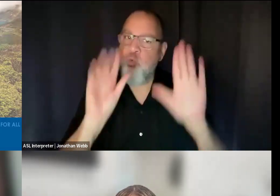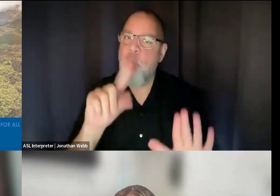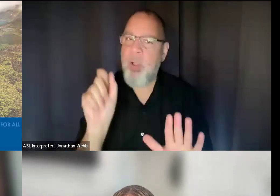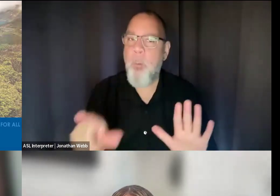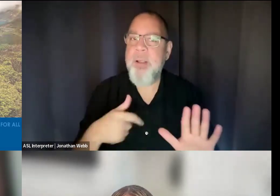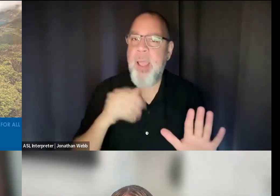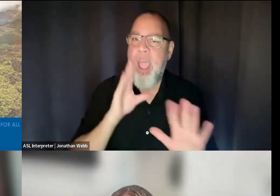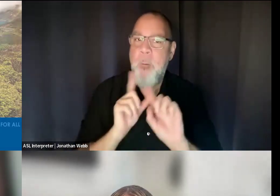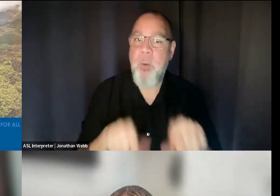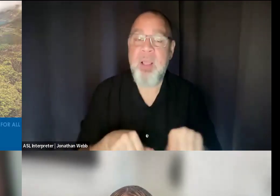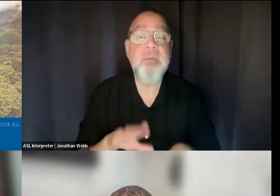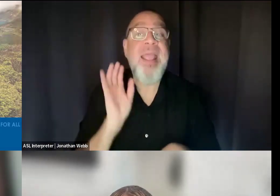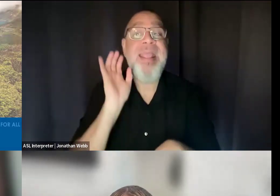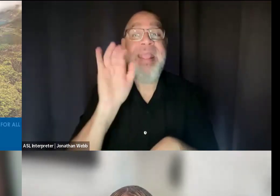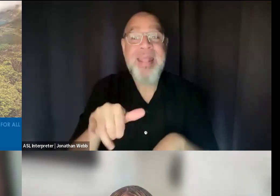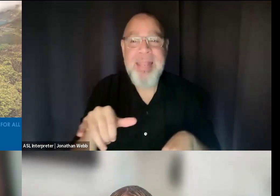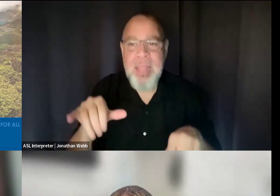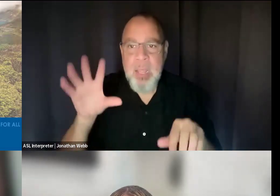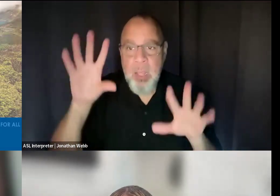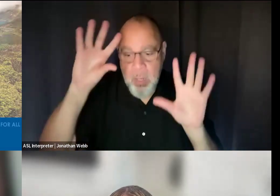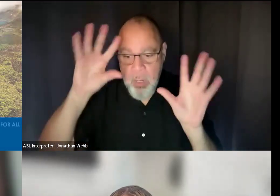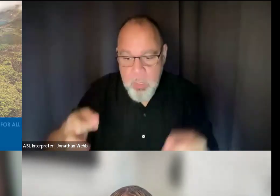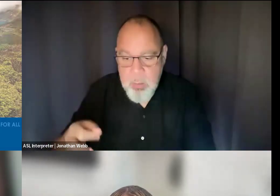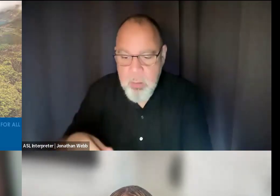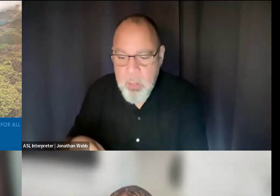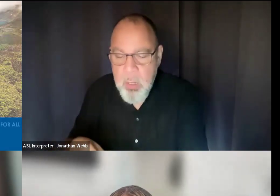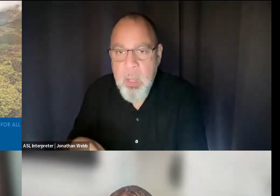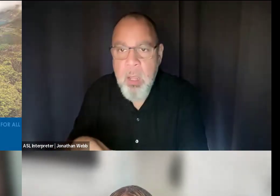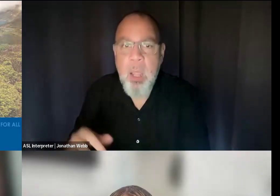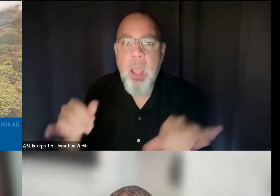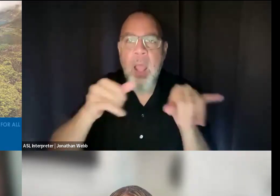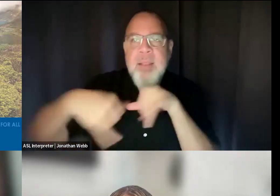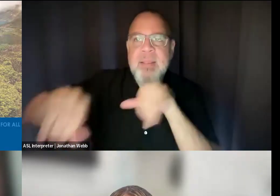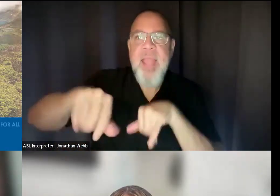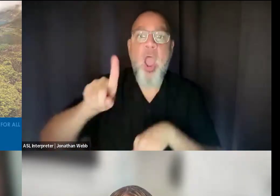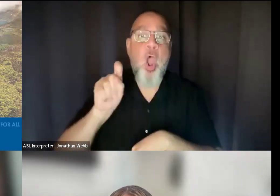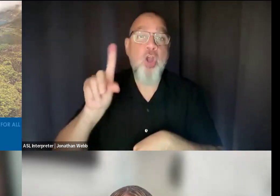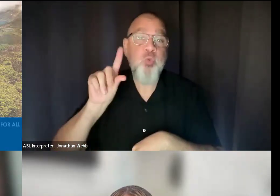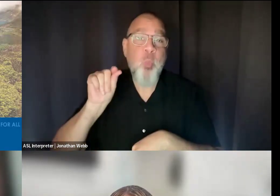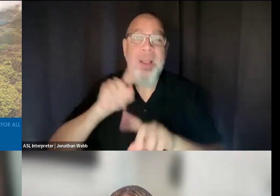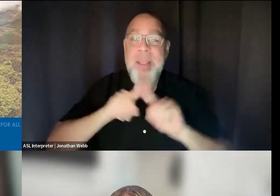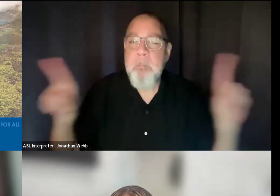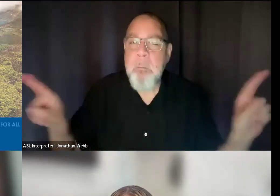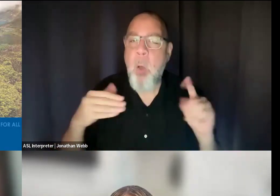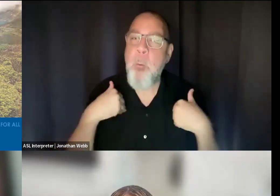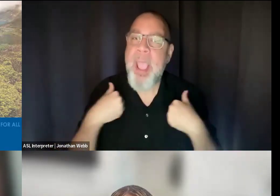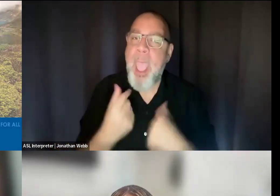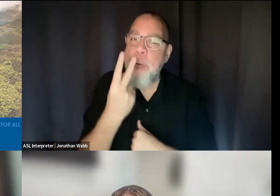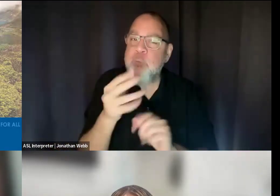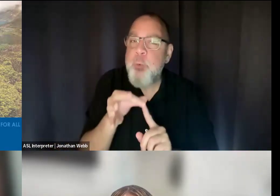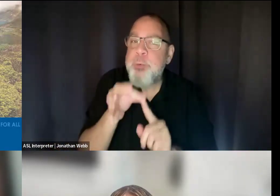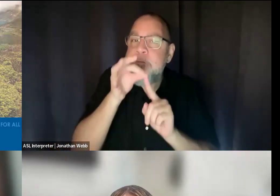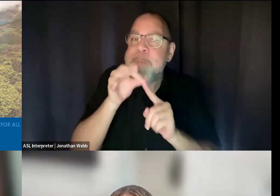In the decision itself, the minimum service standard is 120. However, there are two exceptions where if